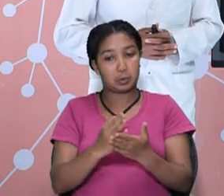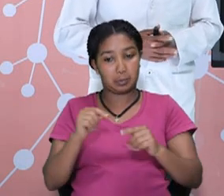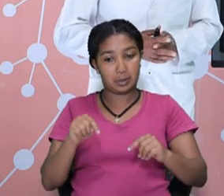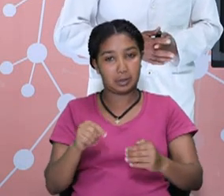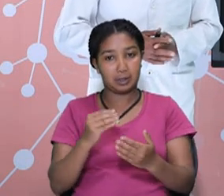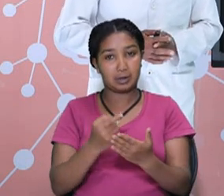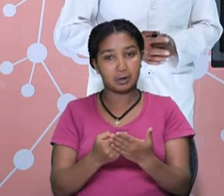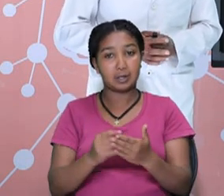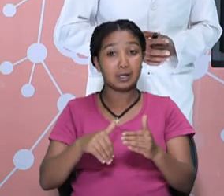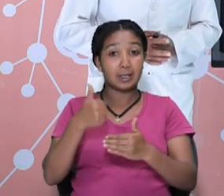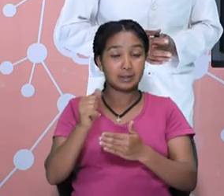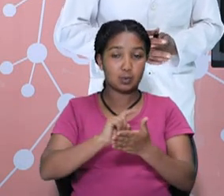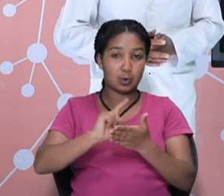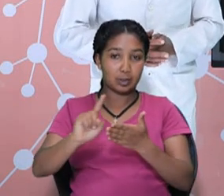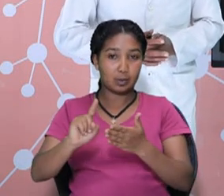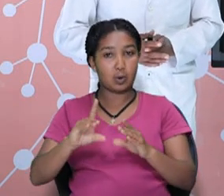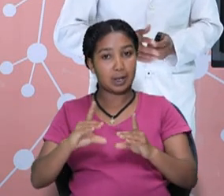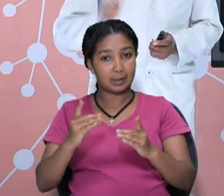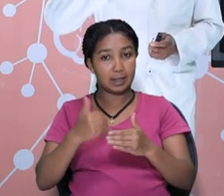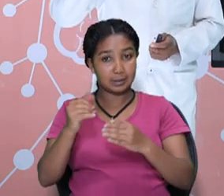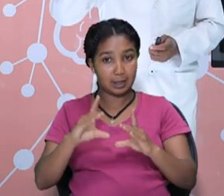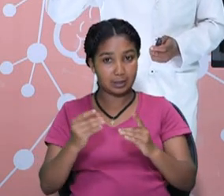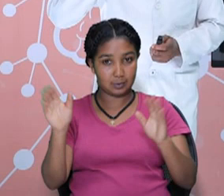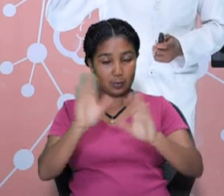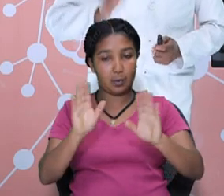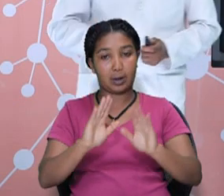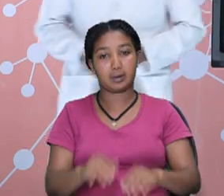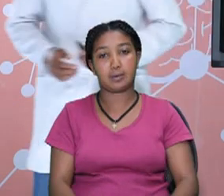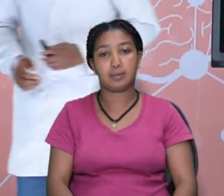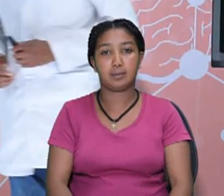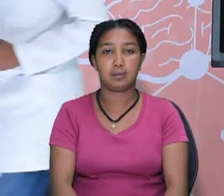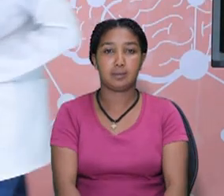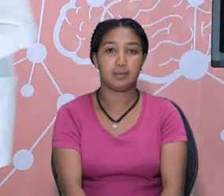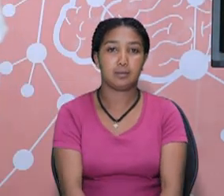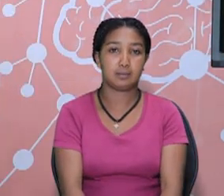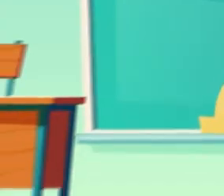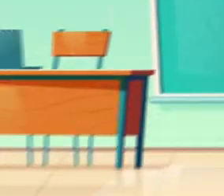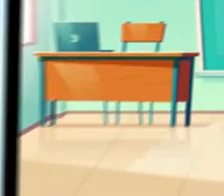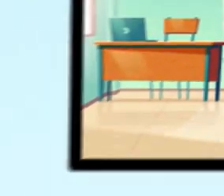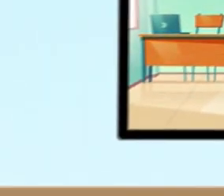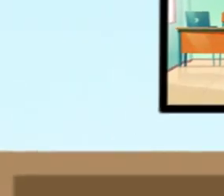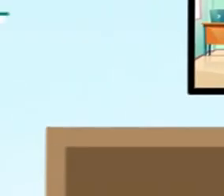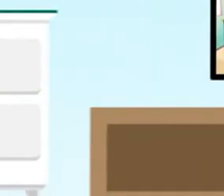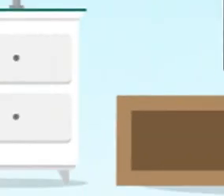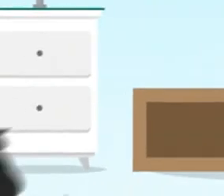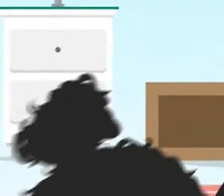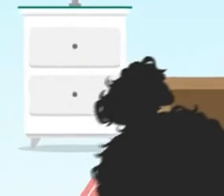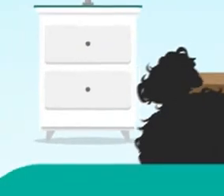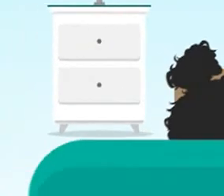here. Until next week or next class, goodbye.